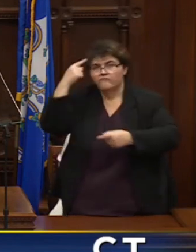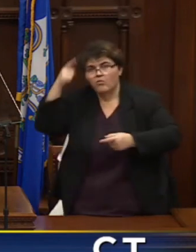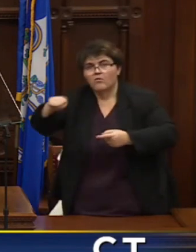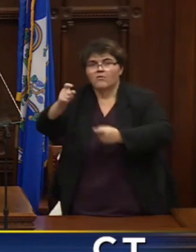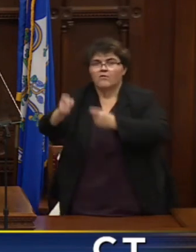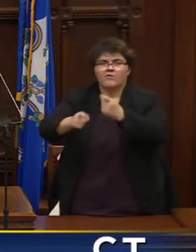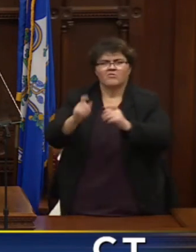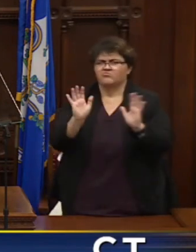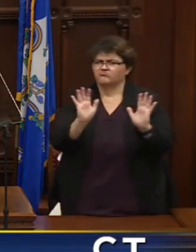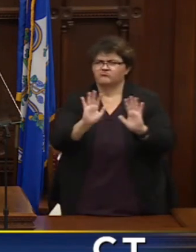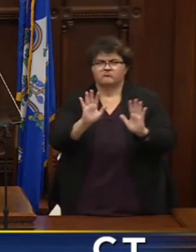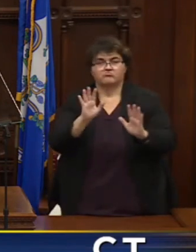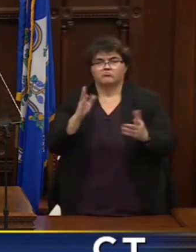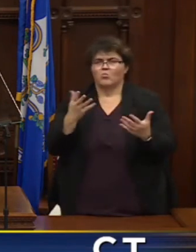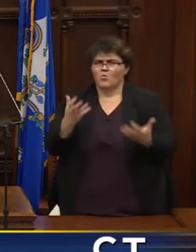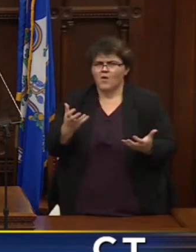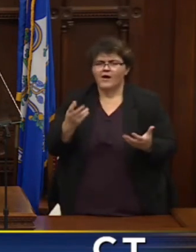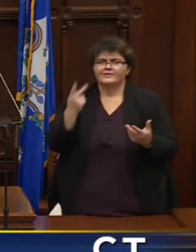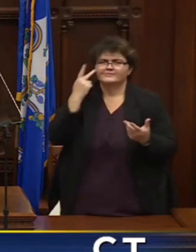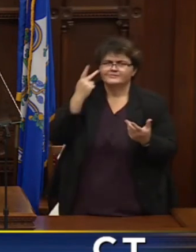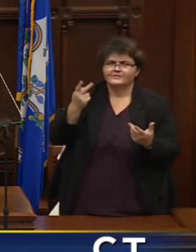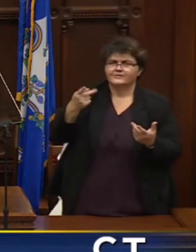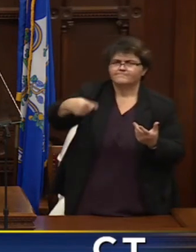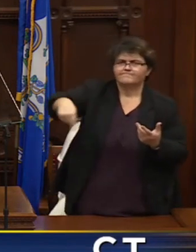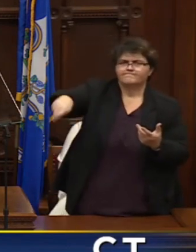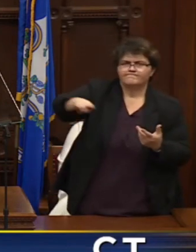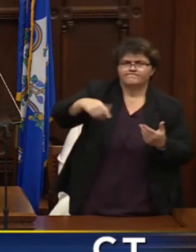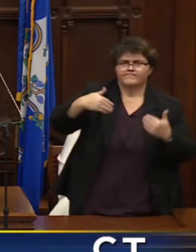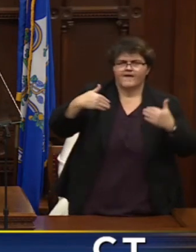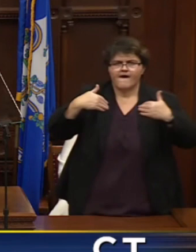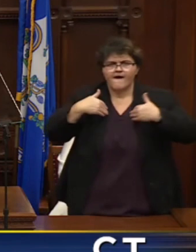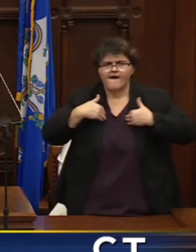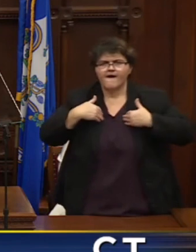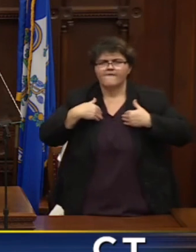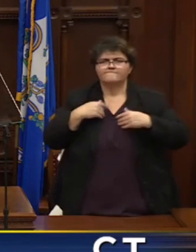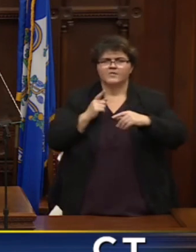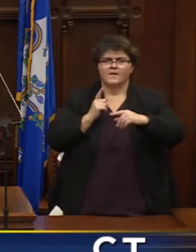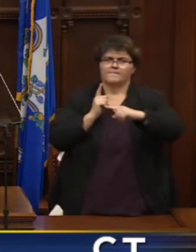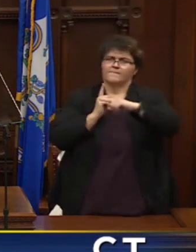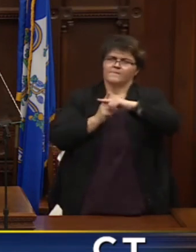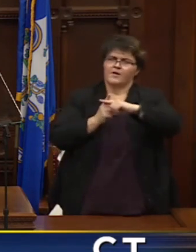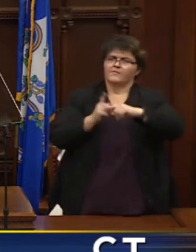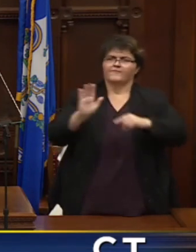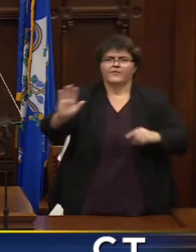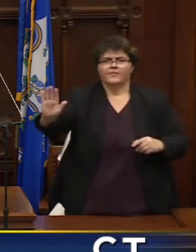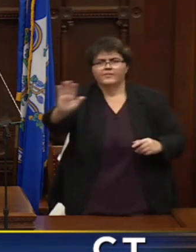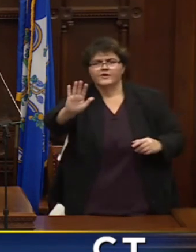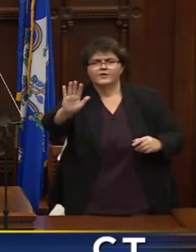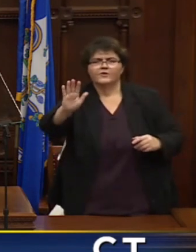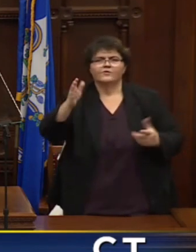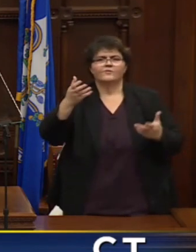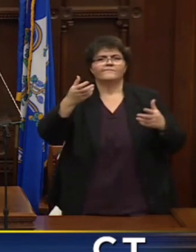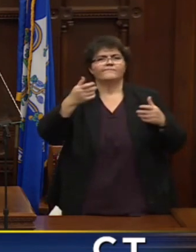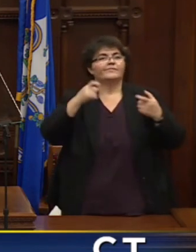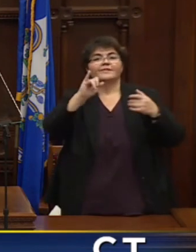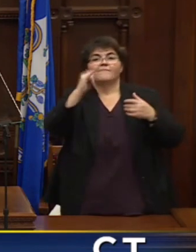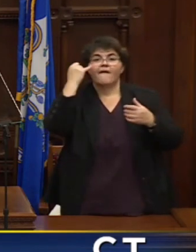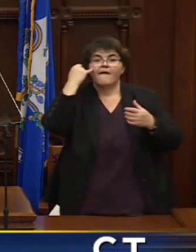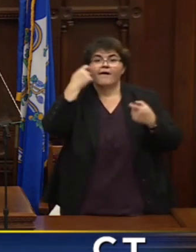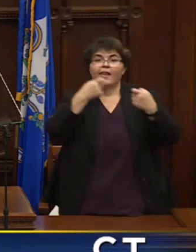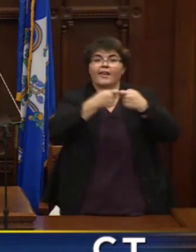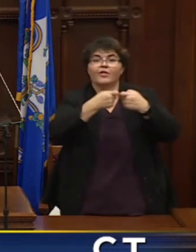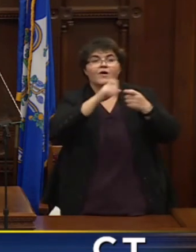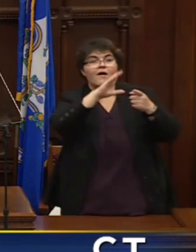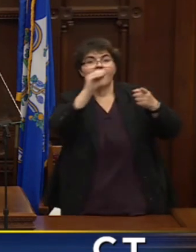where they get the best quality and the best value. And come on, electric companies, don't just tell me you're passing along those